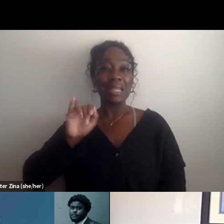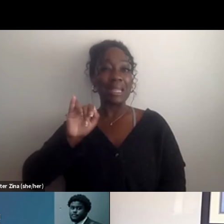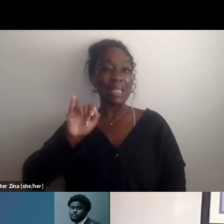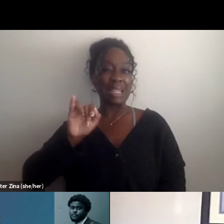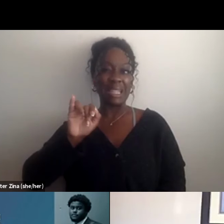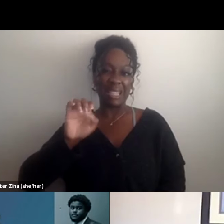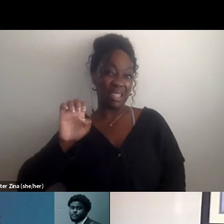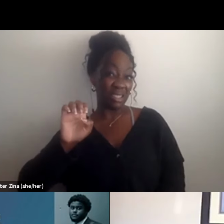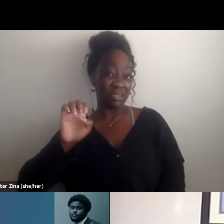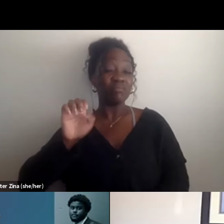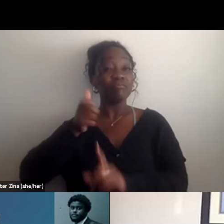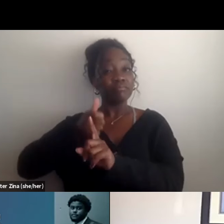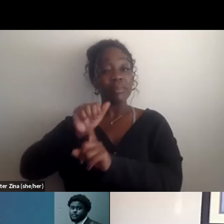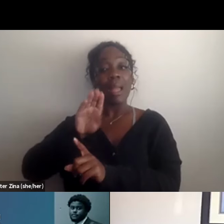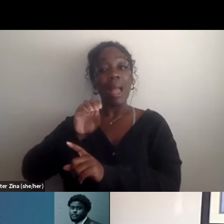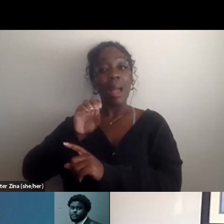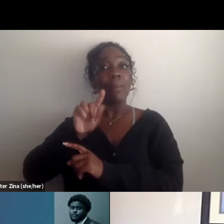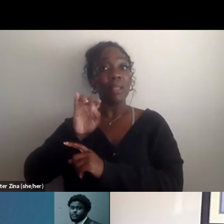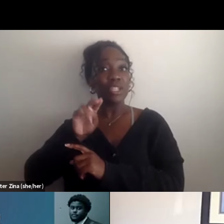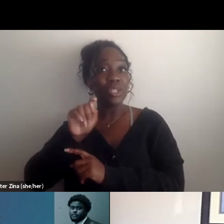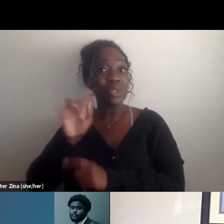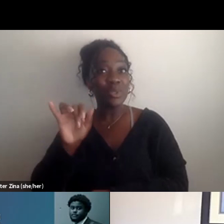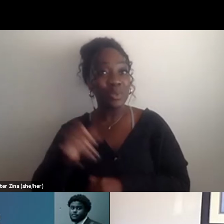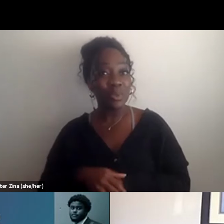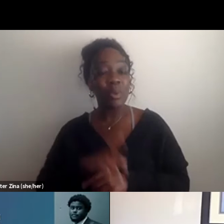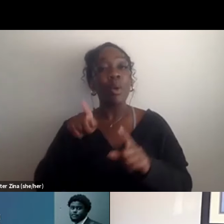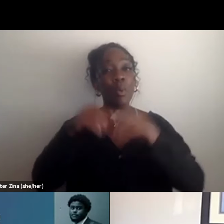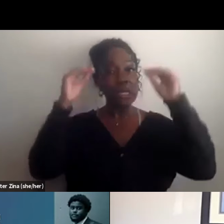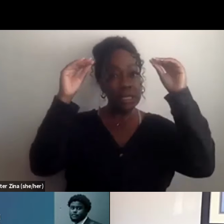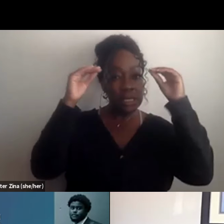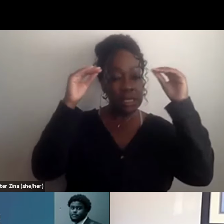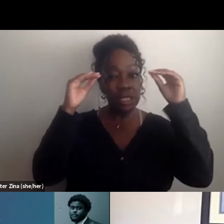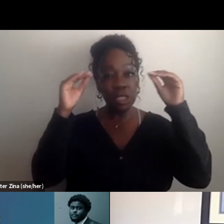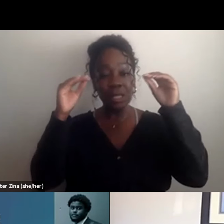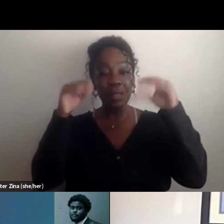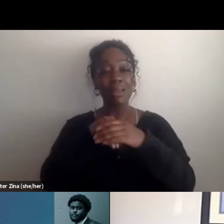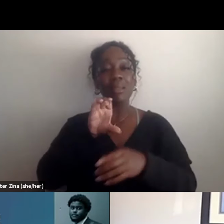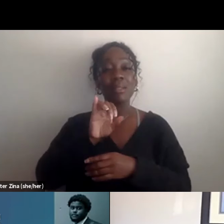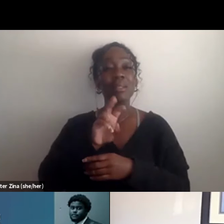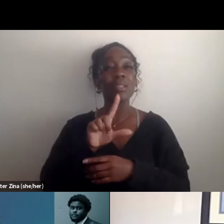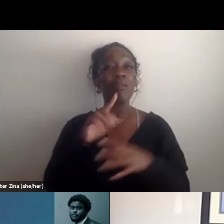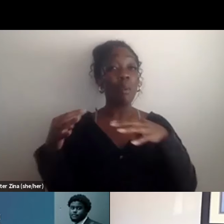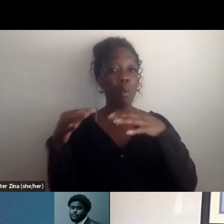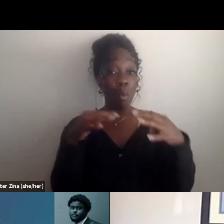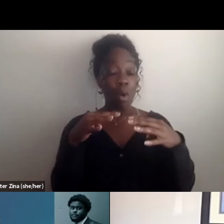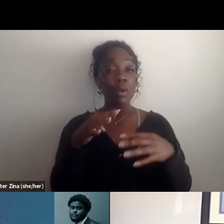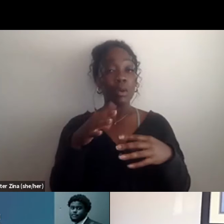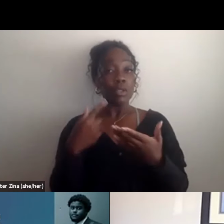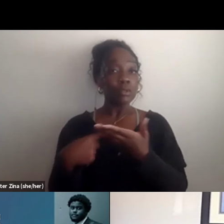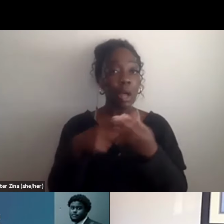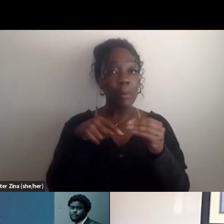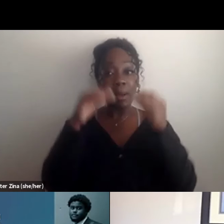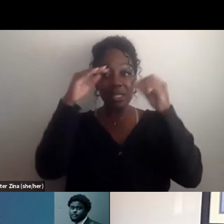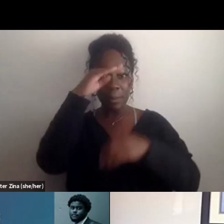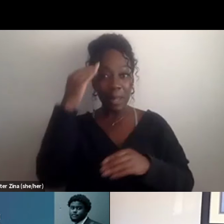When teaching during the Civil War, talks about teaching Black students in the South Carolina Sea Islands and talking about why